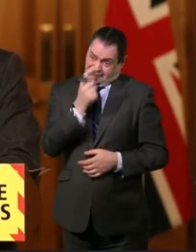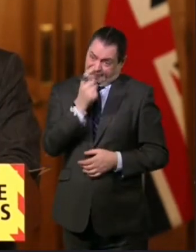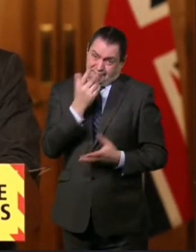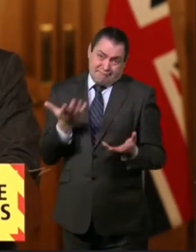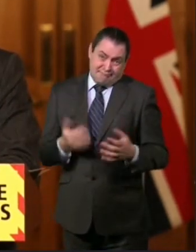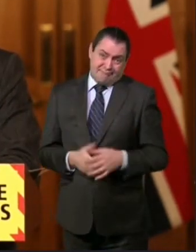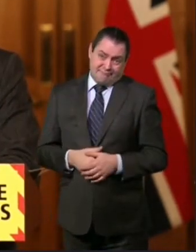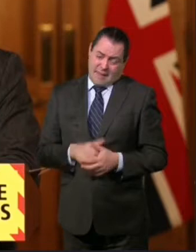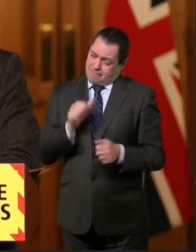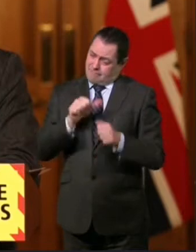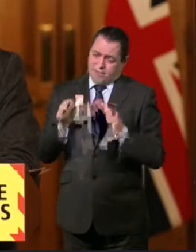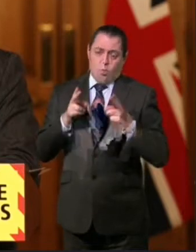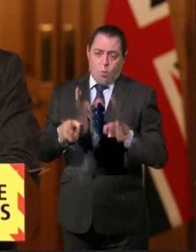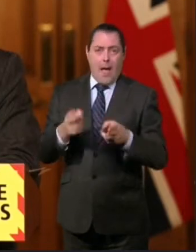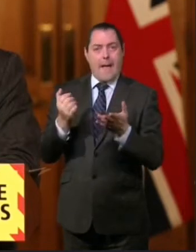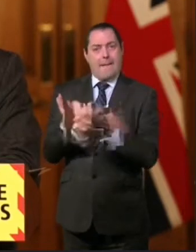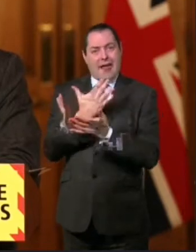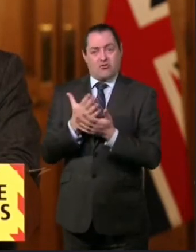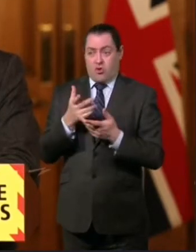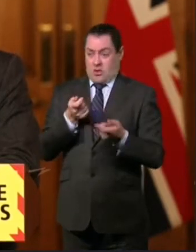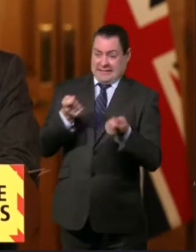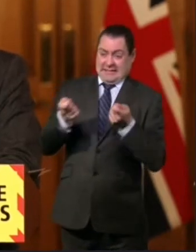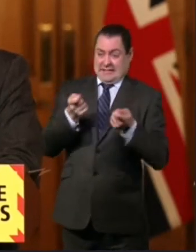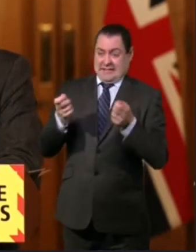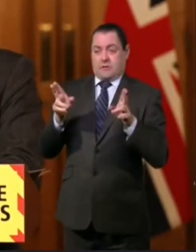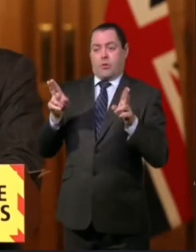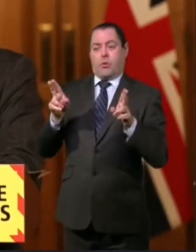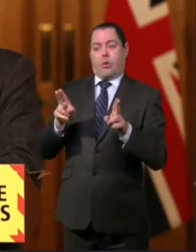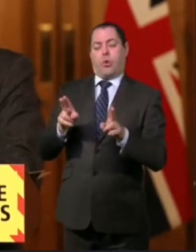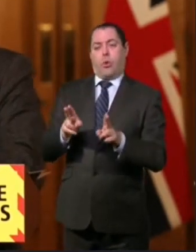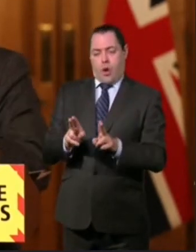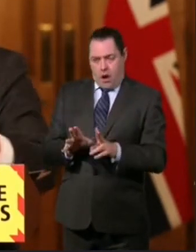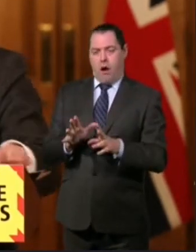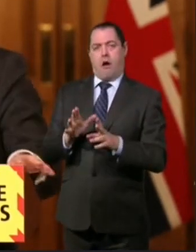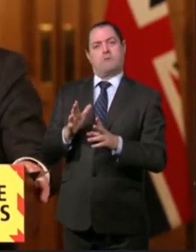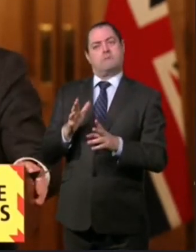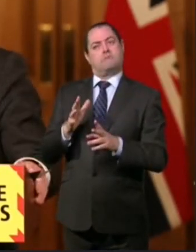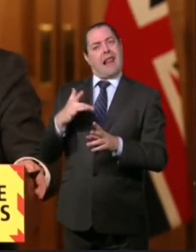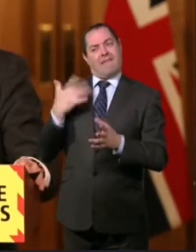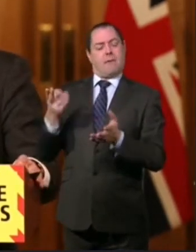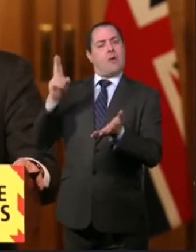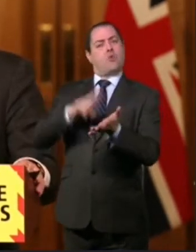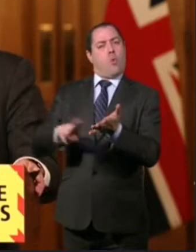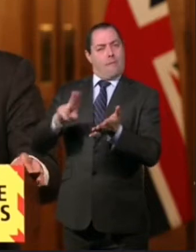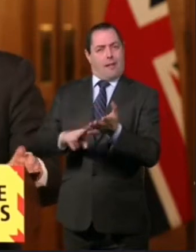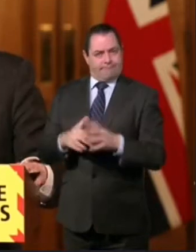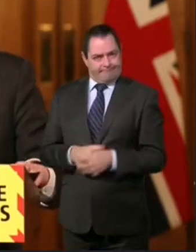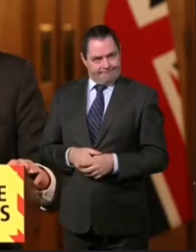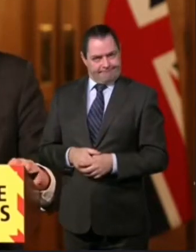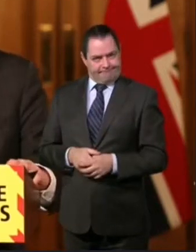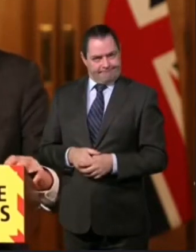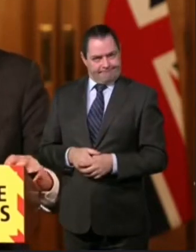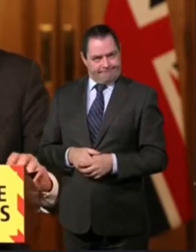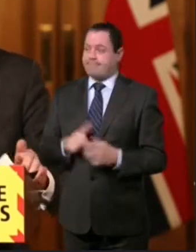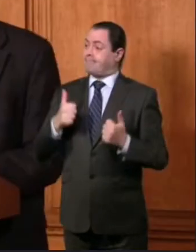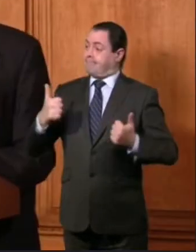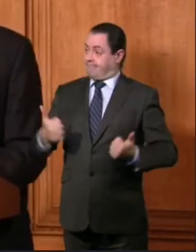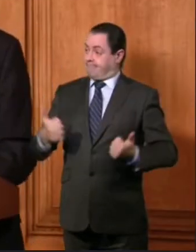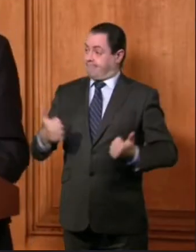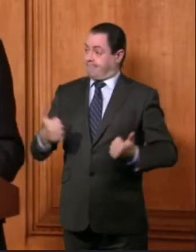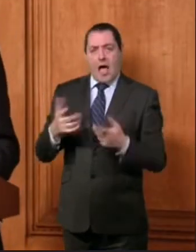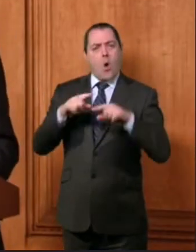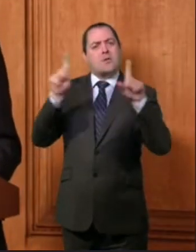this virus and get our lives back to normal. I'm now going to ask Chris to do the slides. Thank you, Prime Minister. First slide,